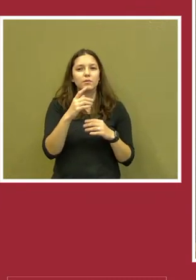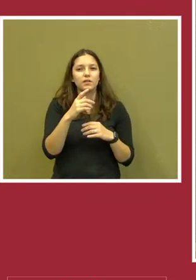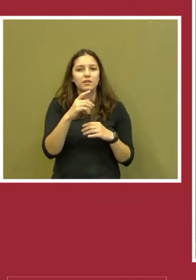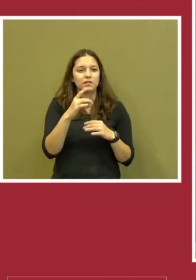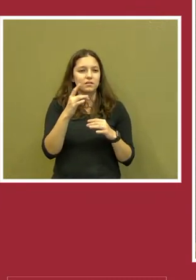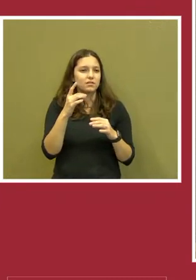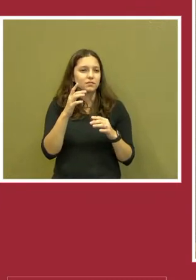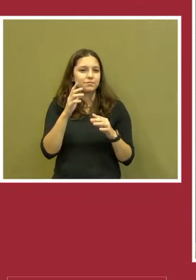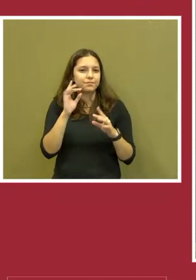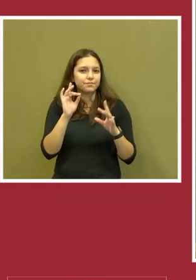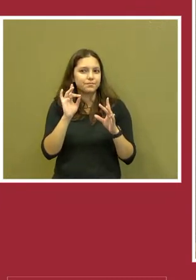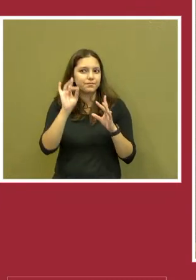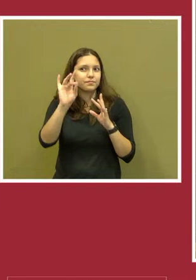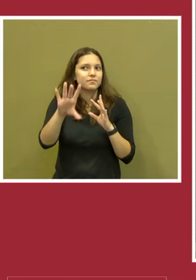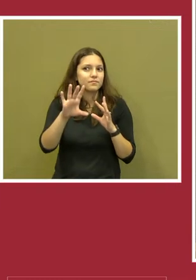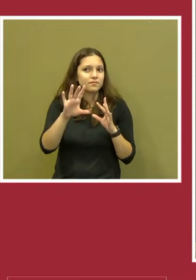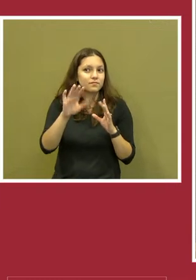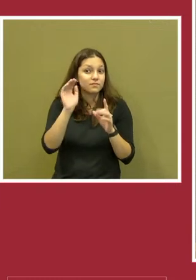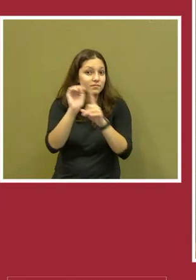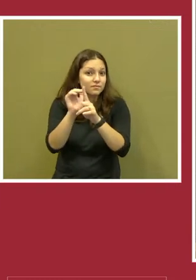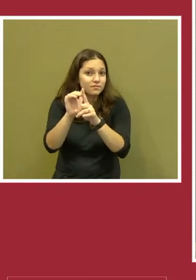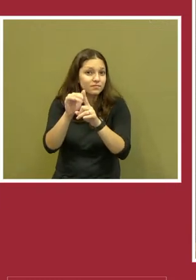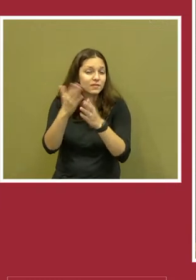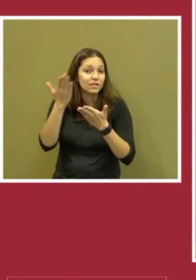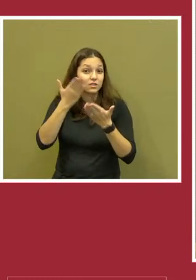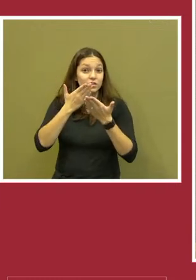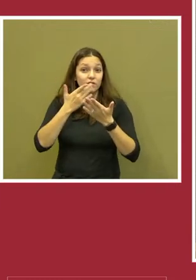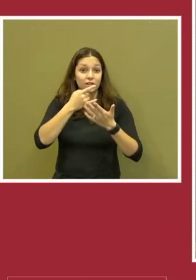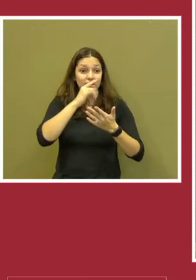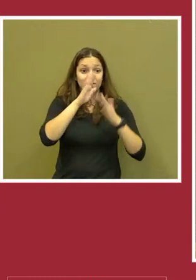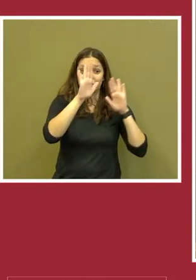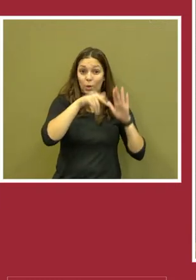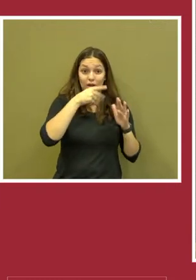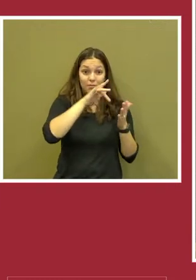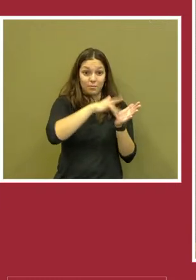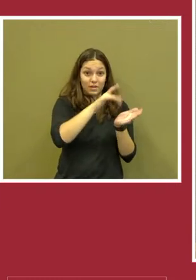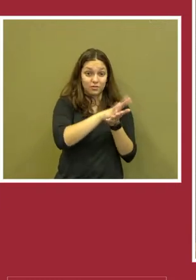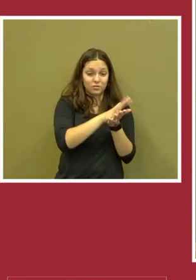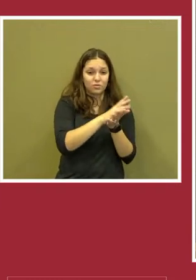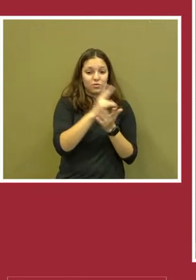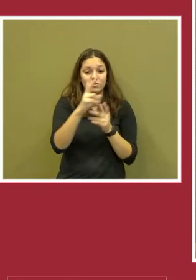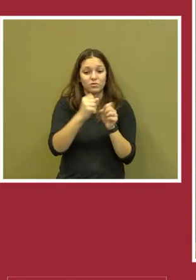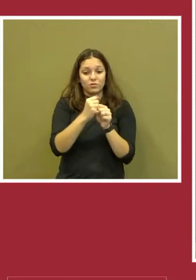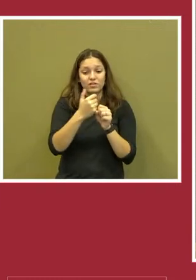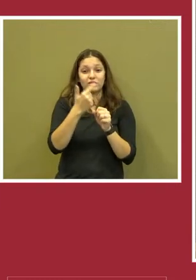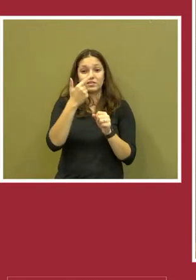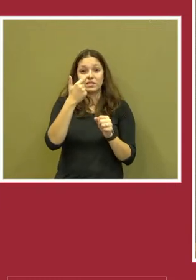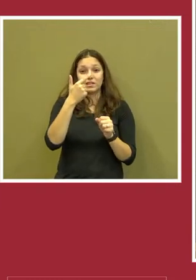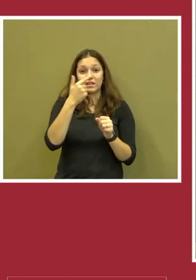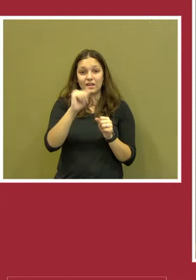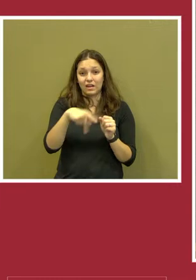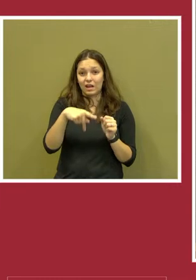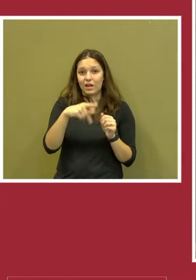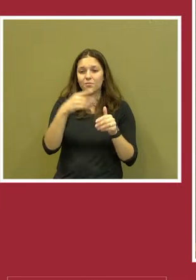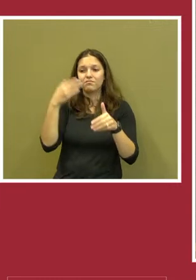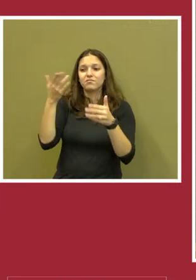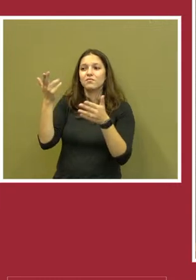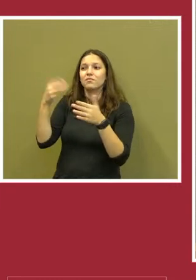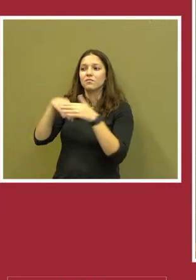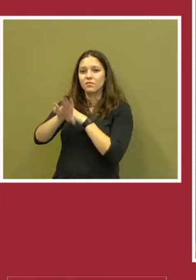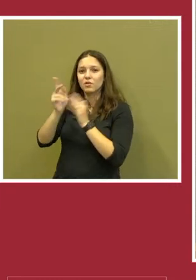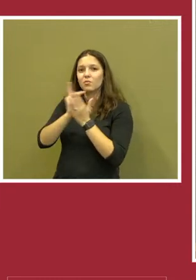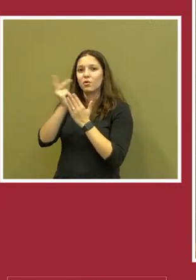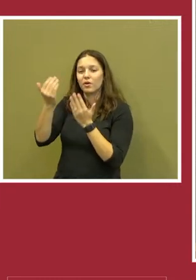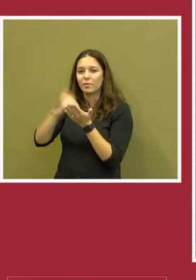in the district's ear, that we're serving kids great in middle school, there's 2 years of a gap, and then they go back into the program, when really it should